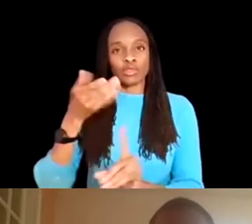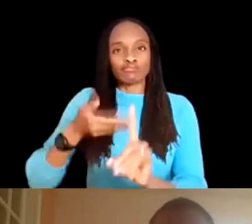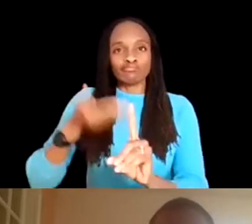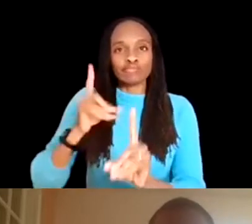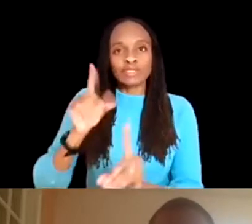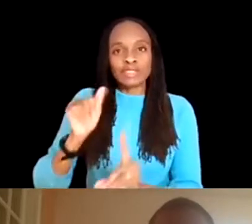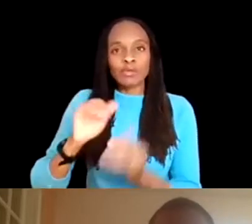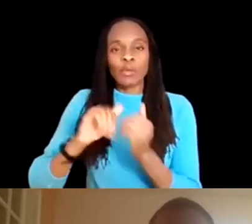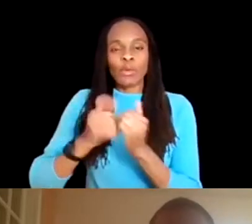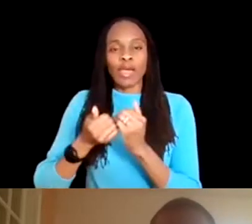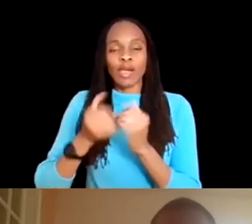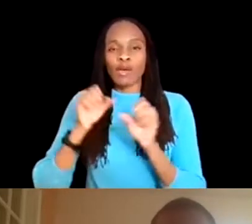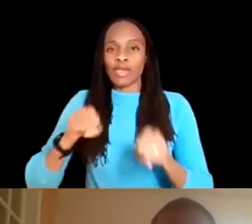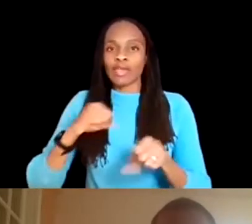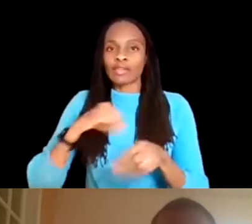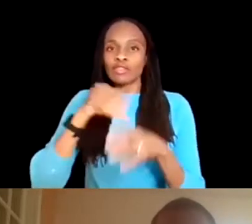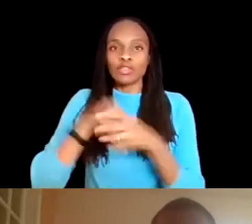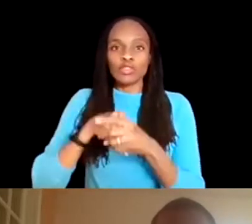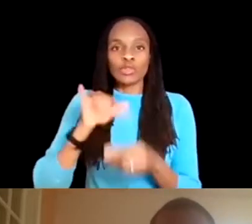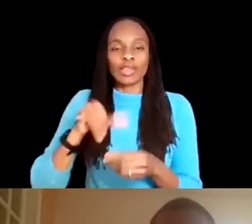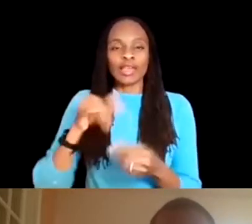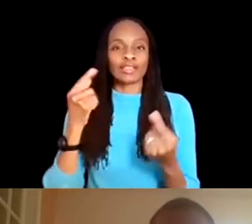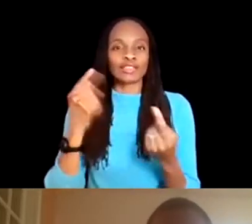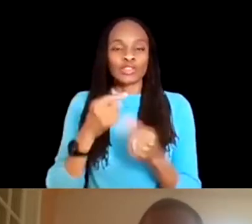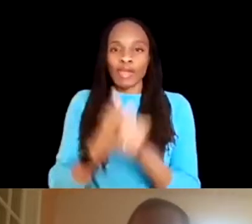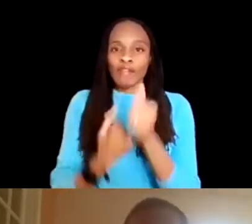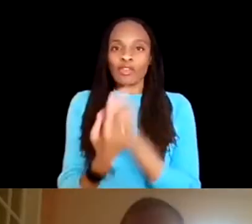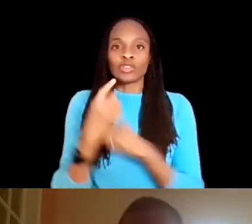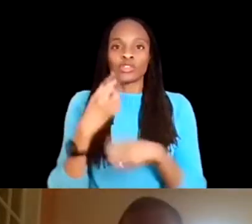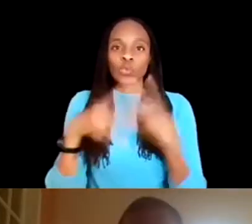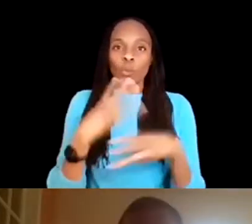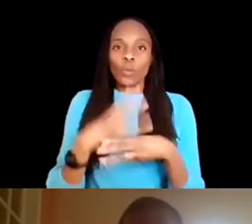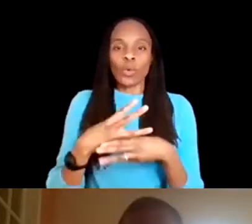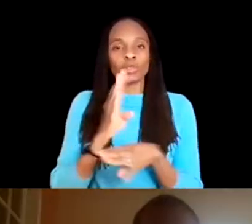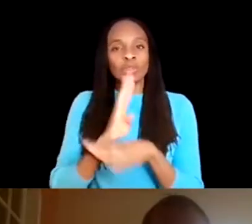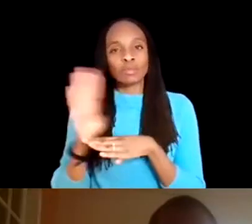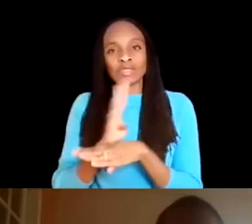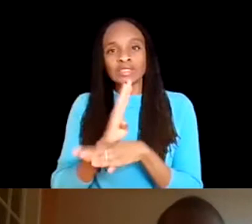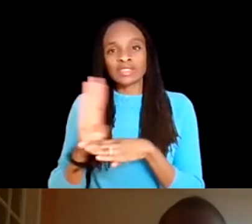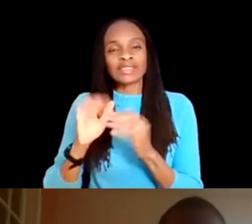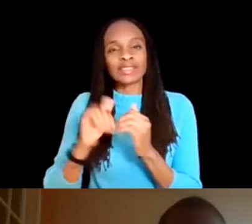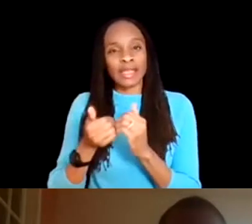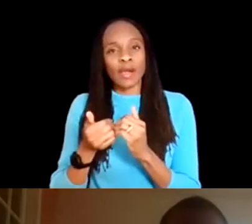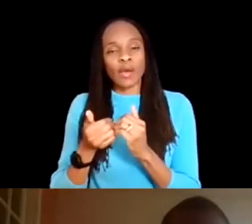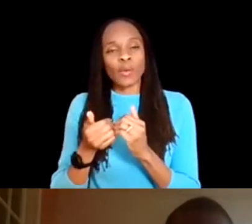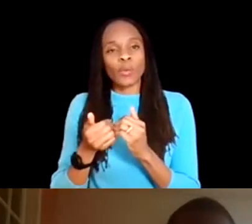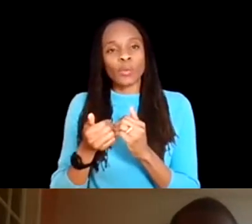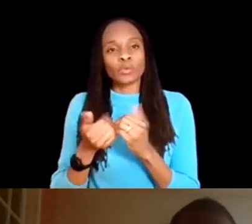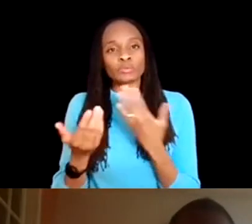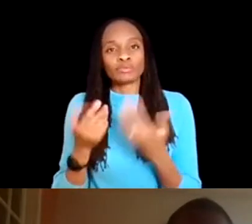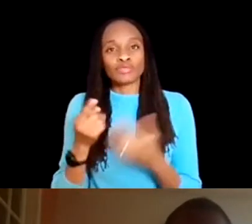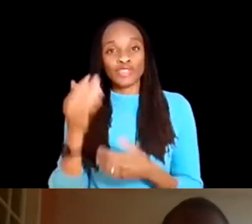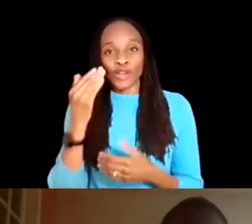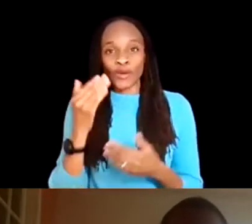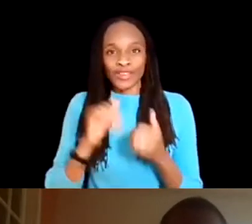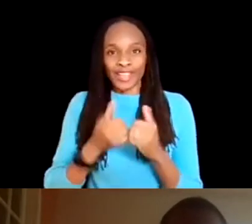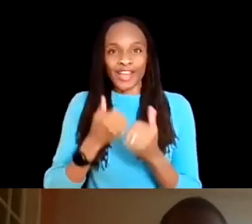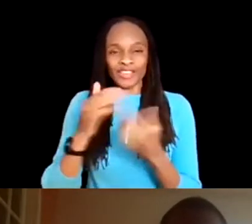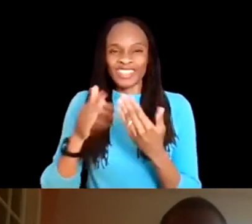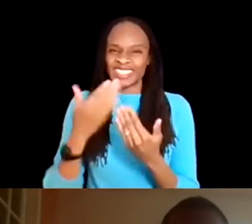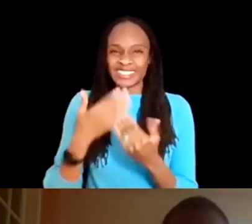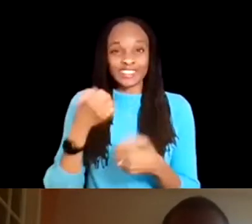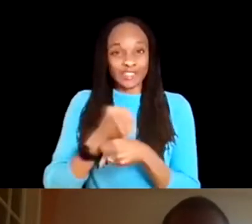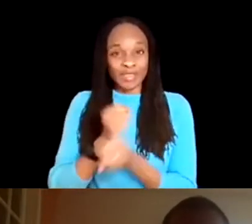incorporated into everyone's world, everyone's industry, and how it's you know, how easy it is to normalize